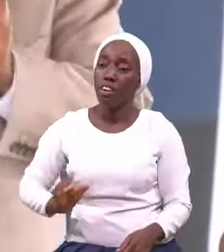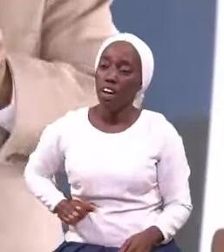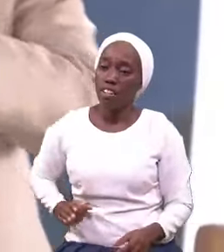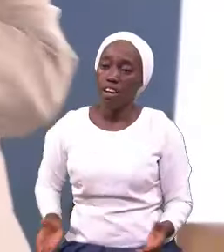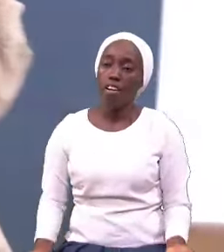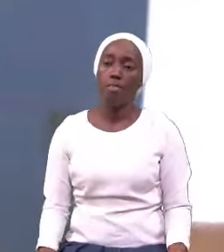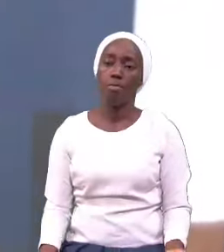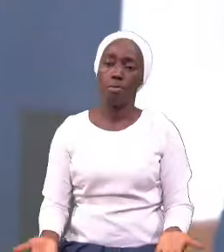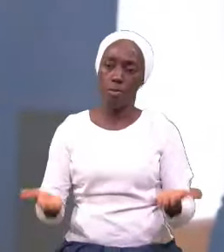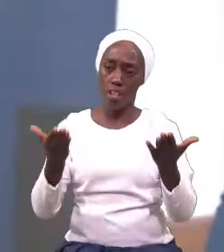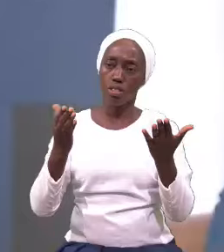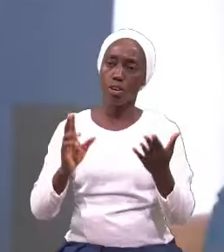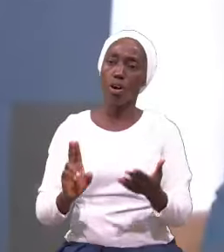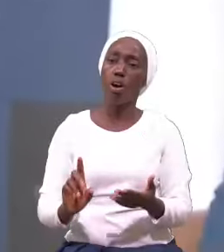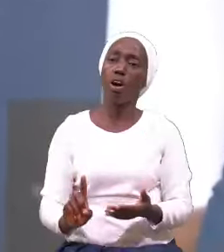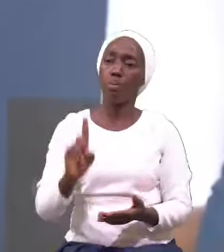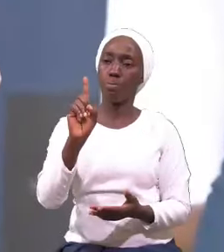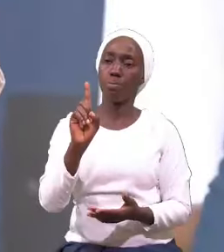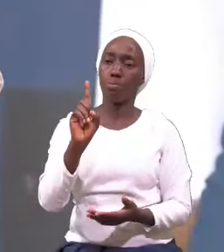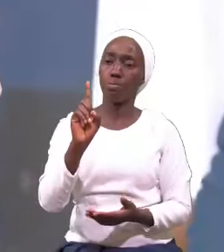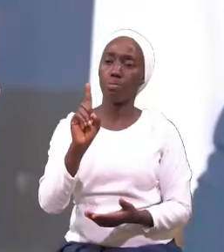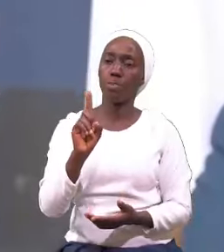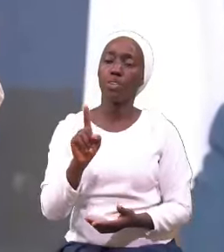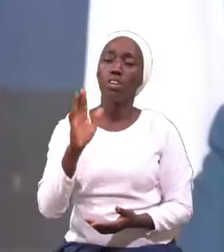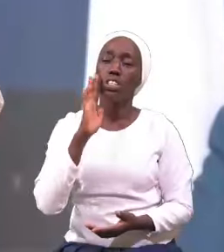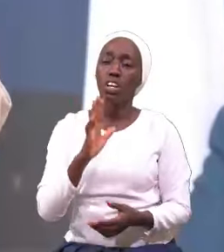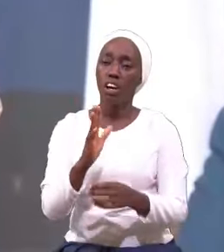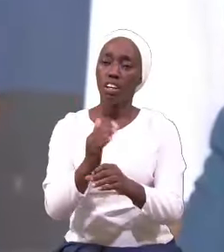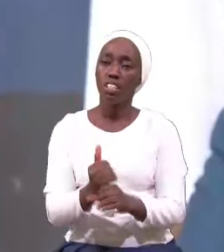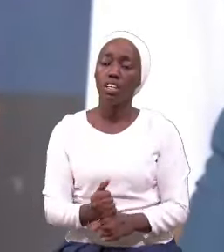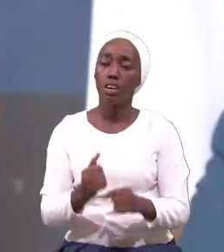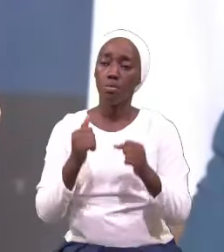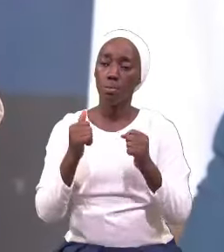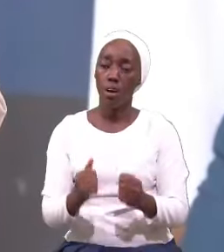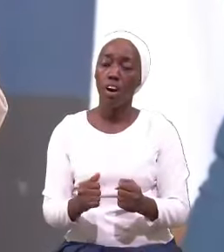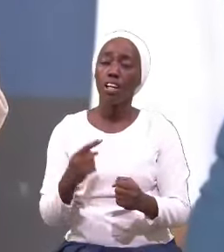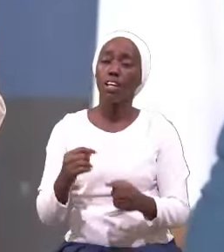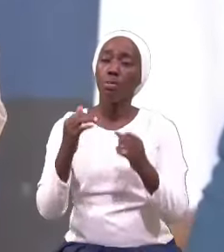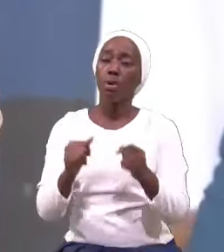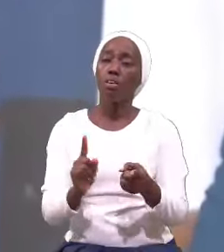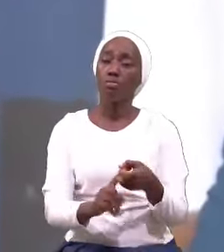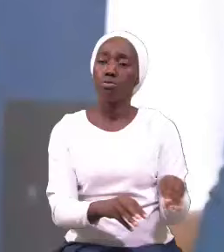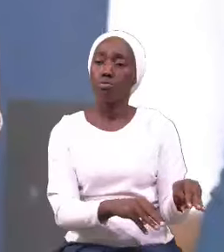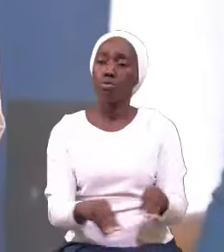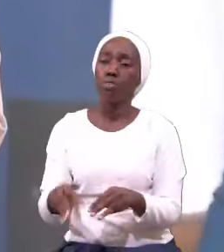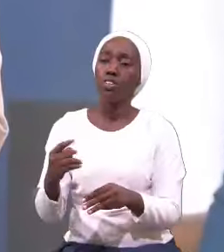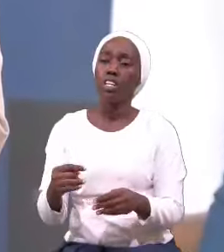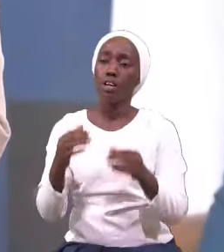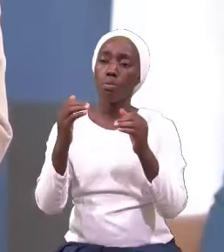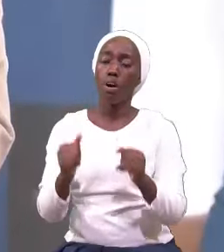Ye shall receive power. The power to move. The power to